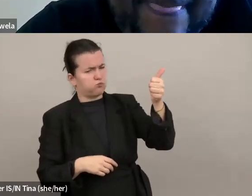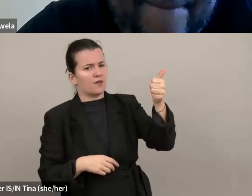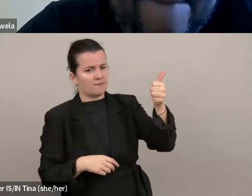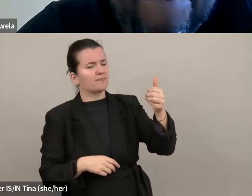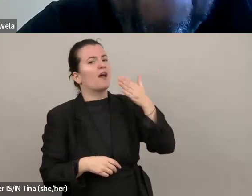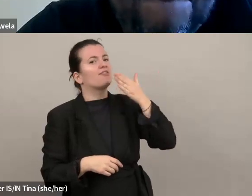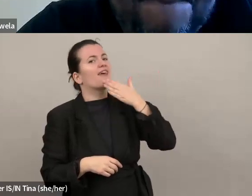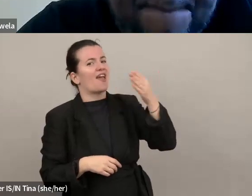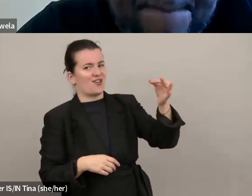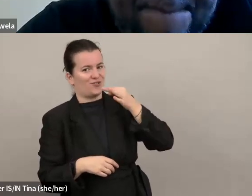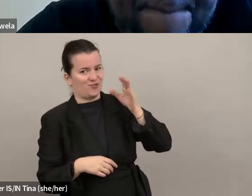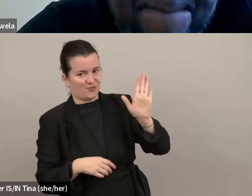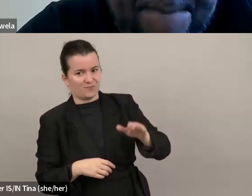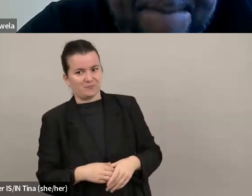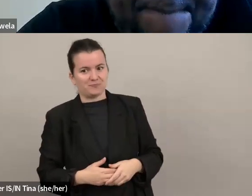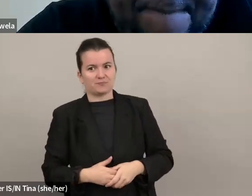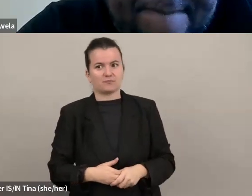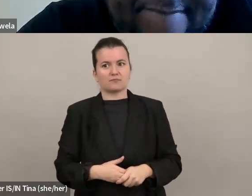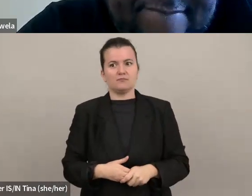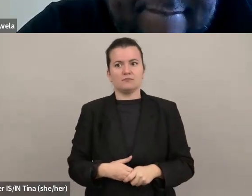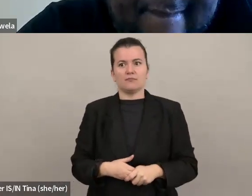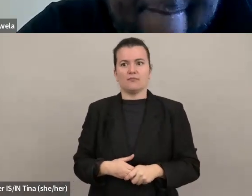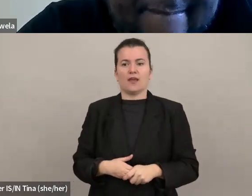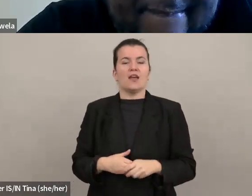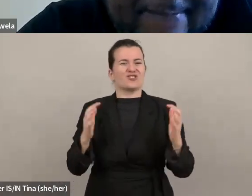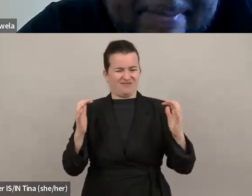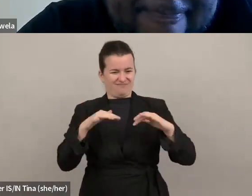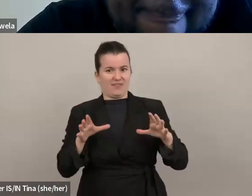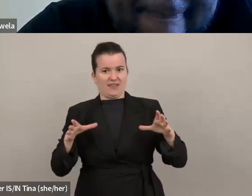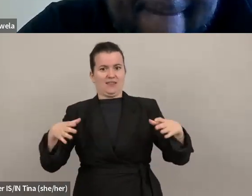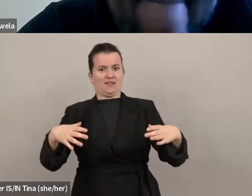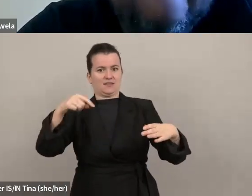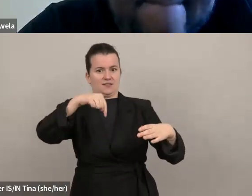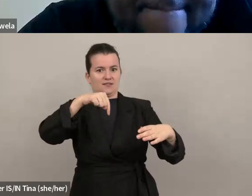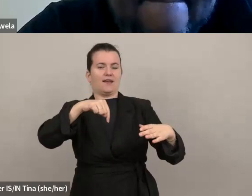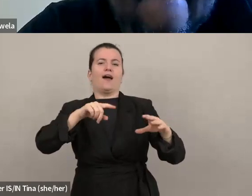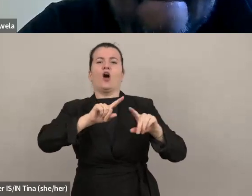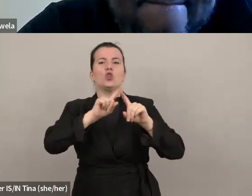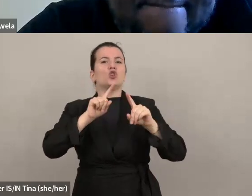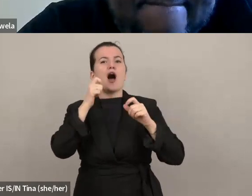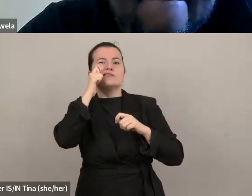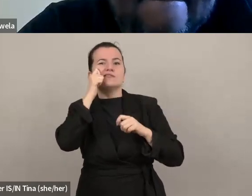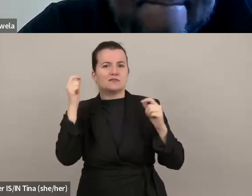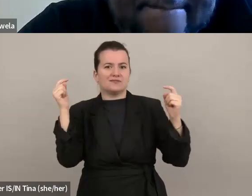for this question. Well, of course, a space is an analog thing. You know, people are real people, real